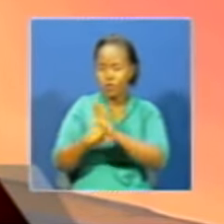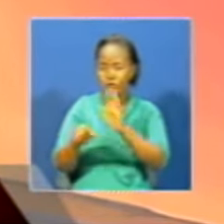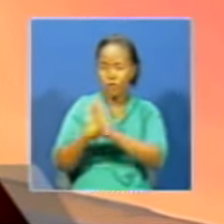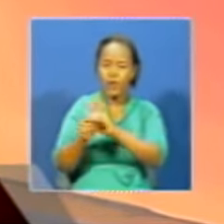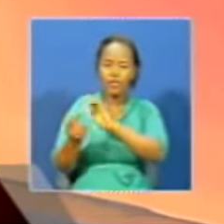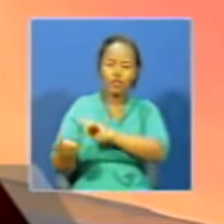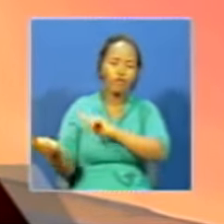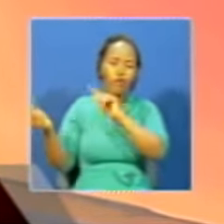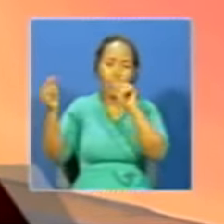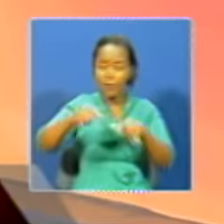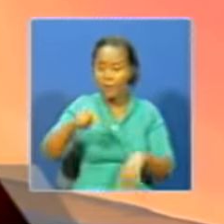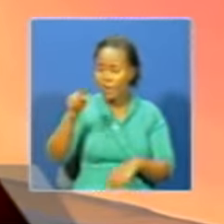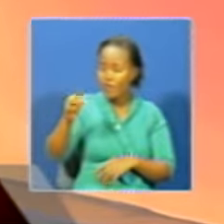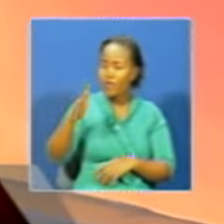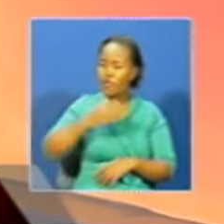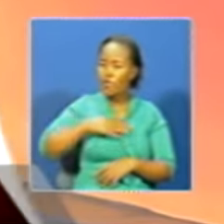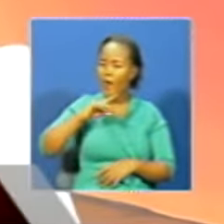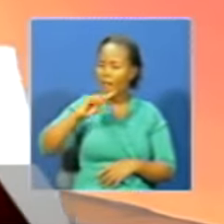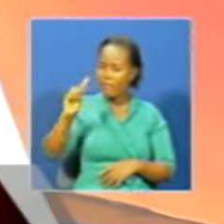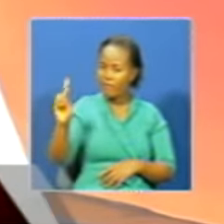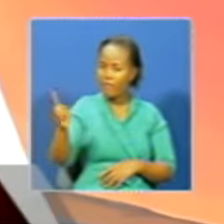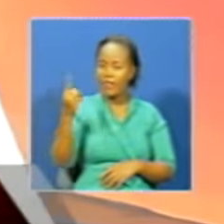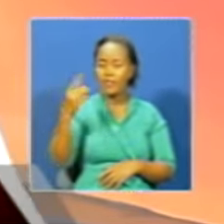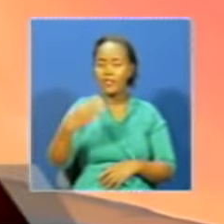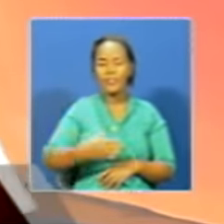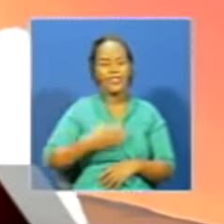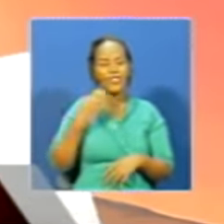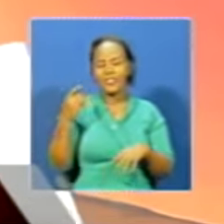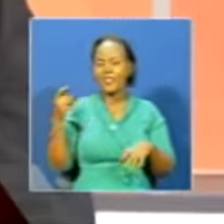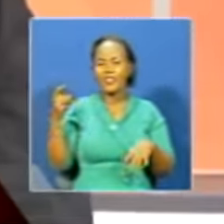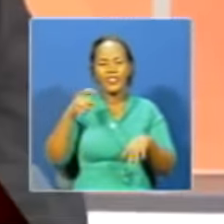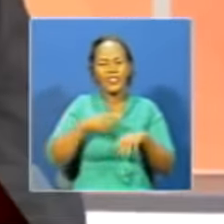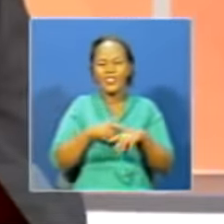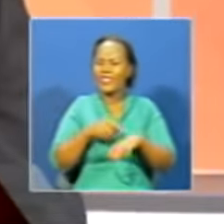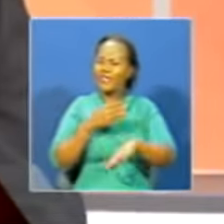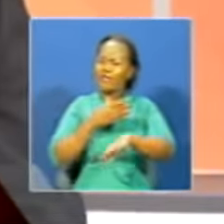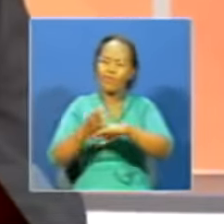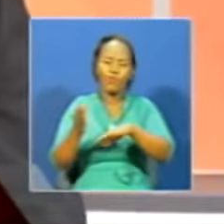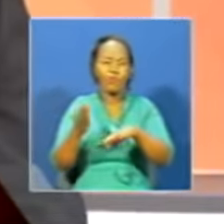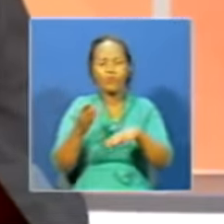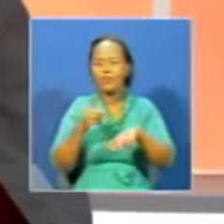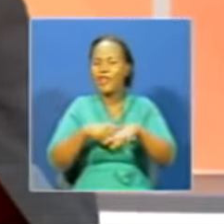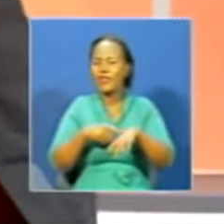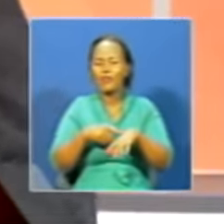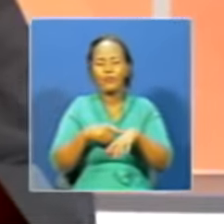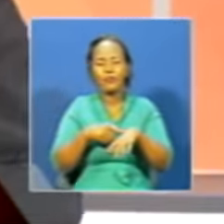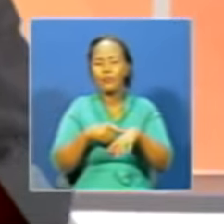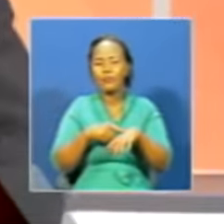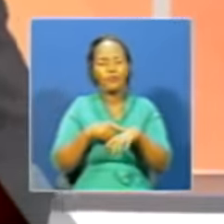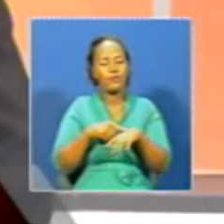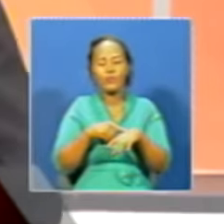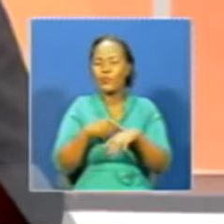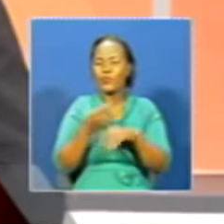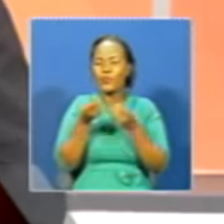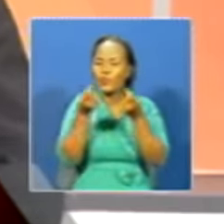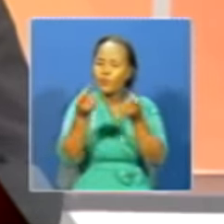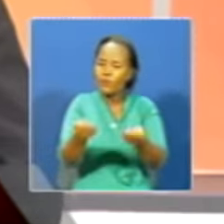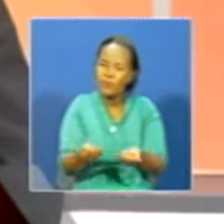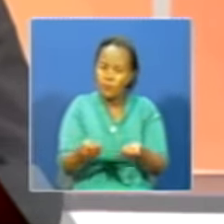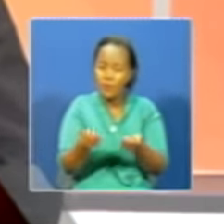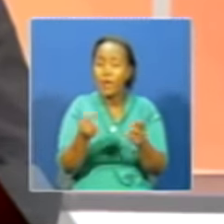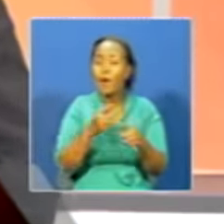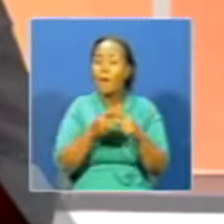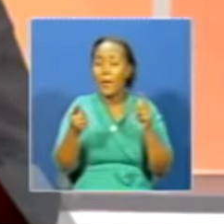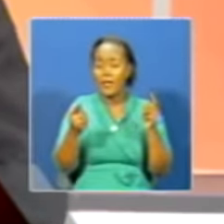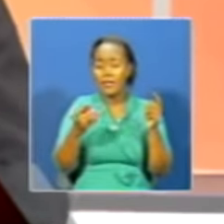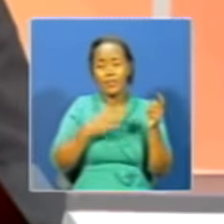my first guest. Yes. And time. This thing called time. Yes. This thing called time. Time. But I hope...